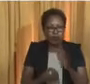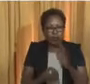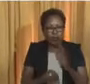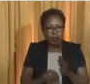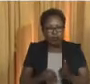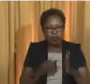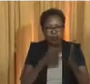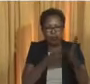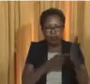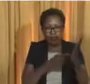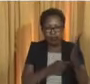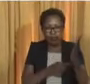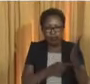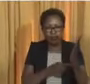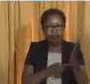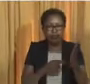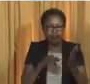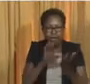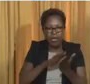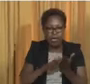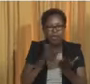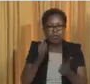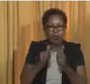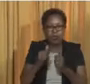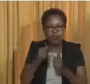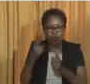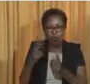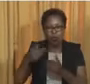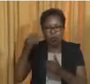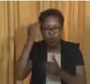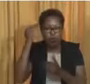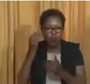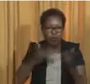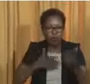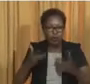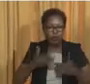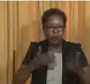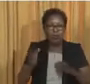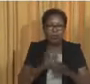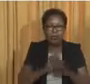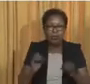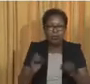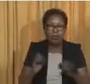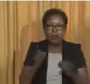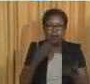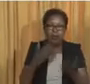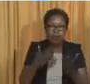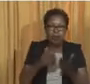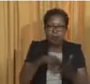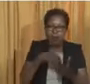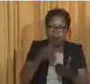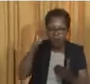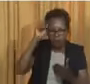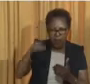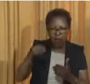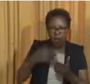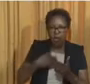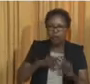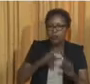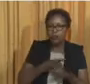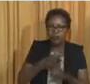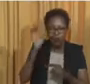the two superior courts, and if the judges had done so, perhaps they would have come to a different opinion.